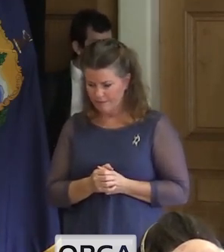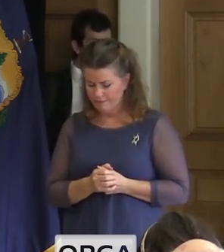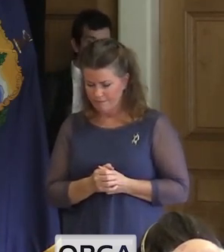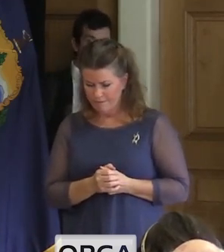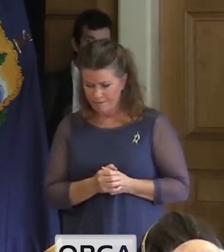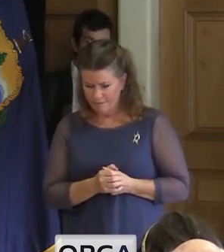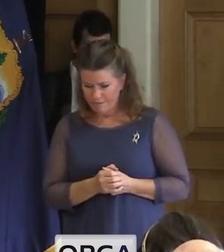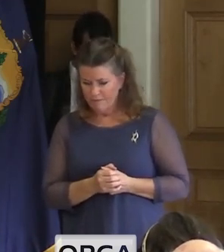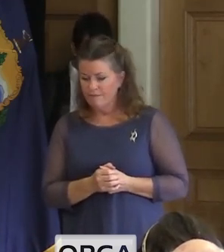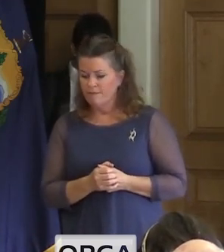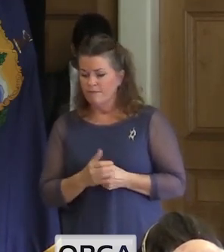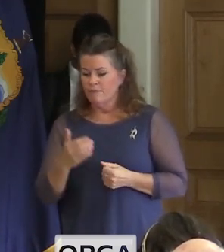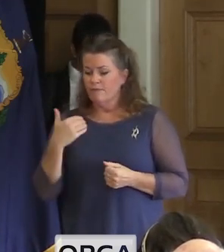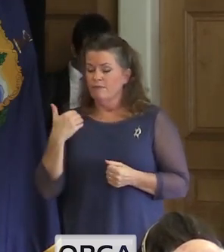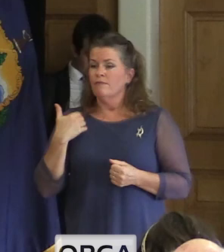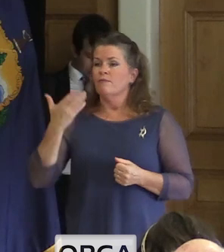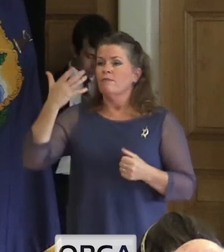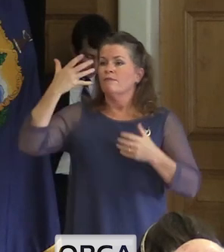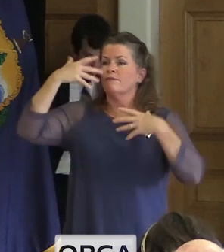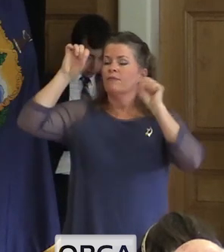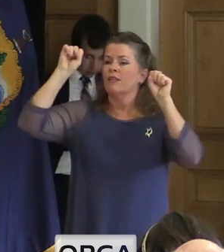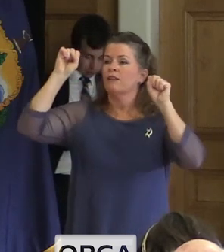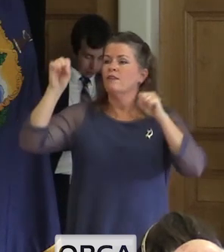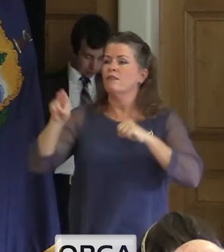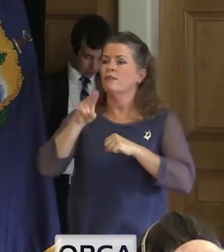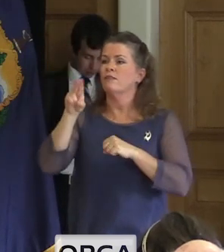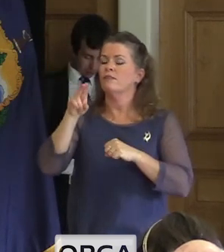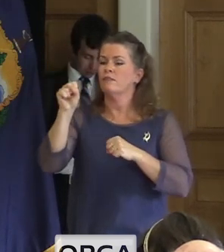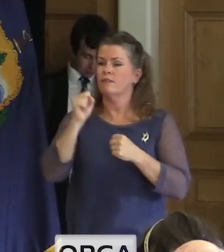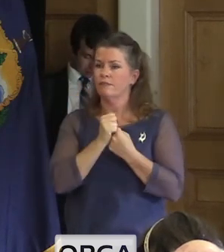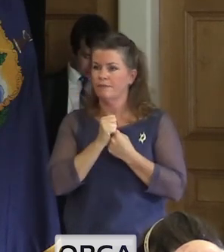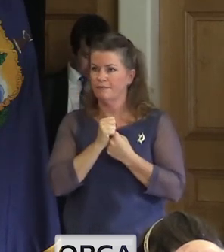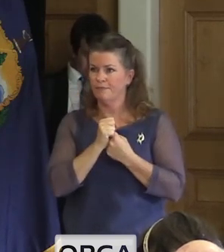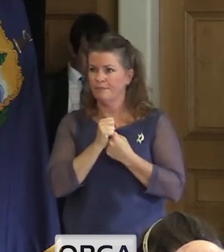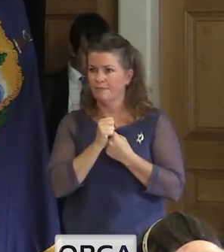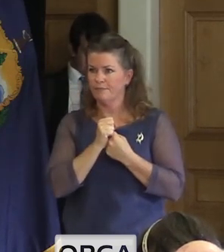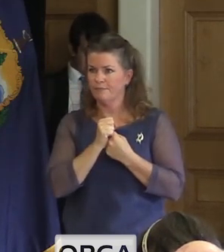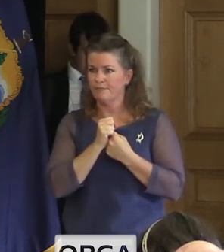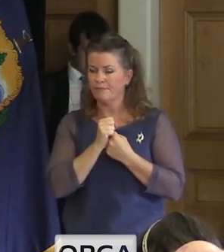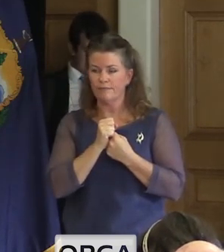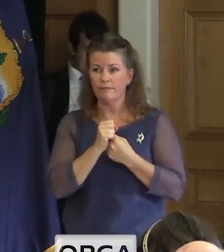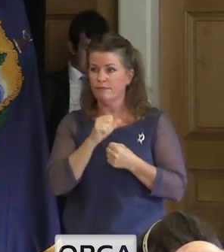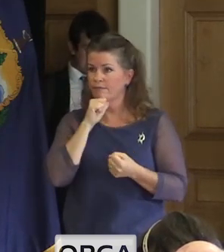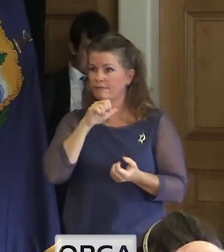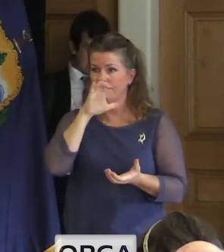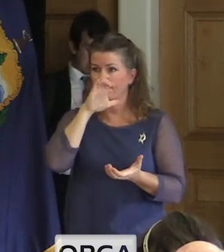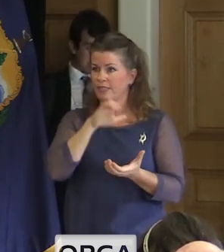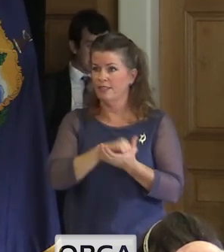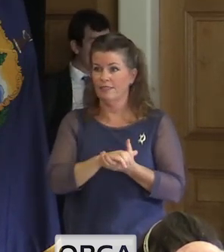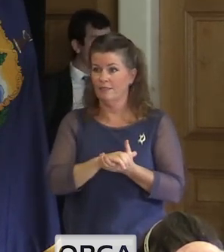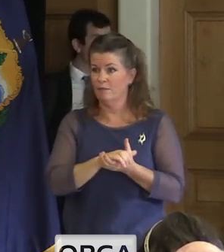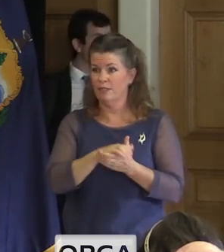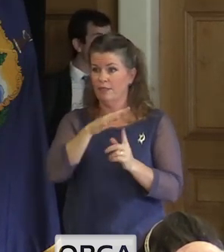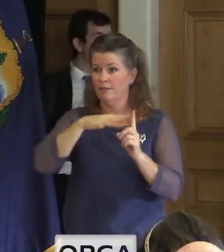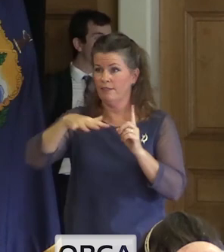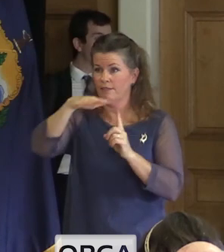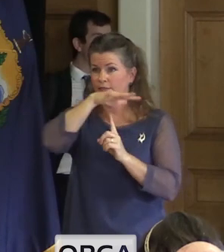Tragically, we have a president of the United States who not only does not believe that climate change is